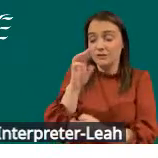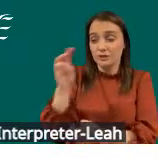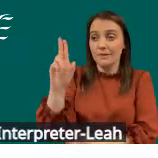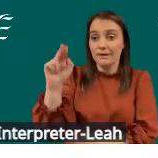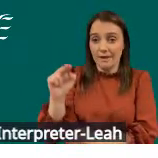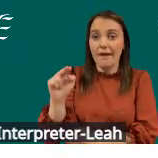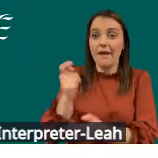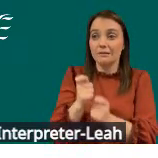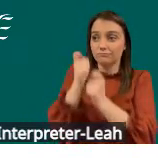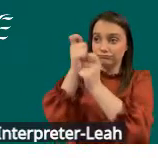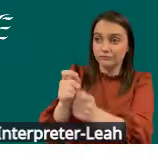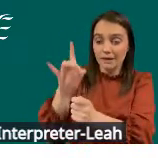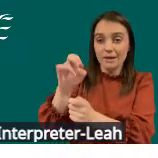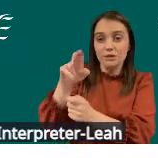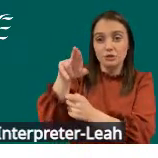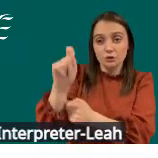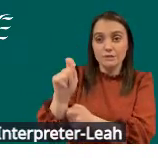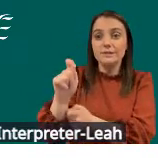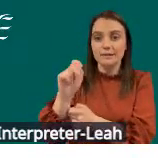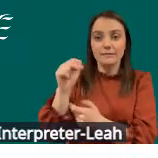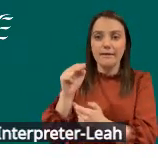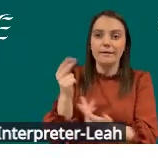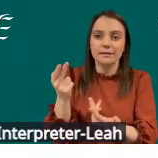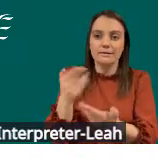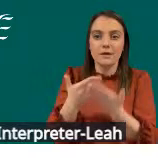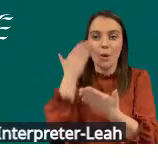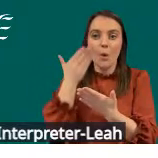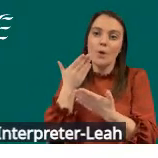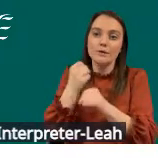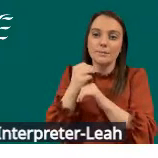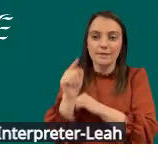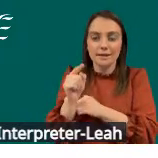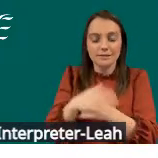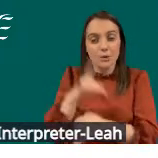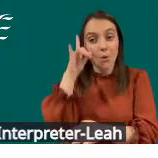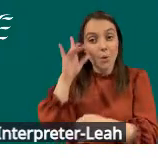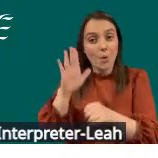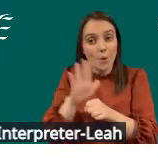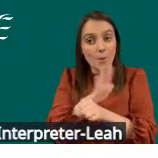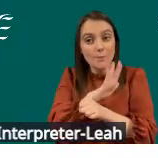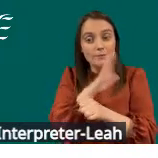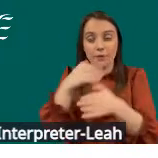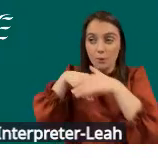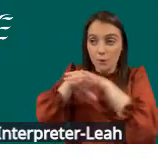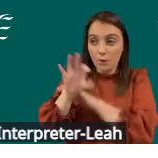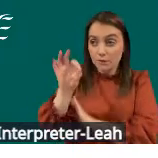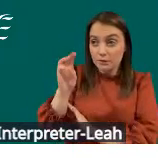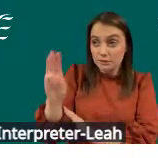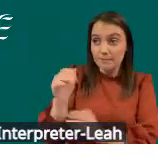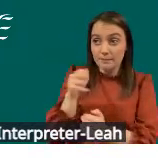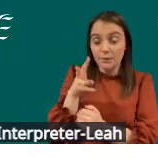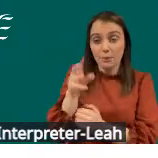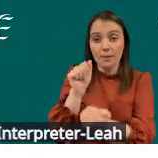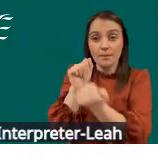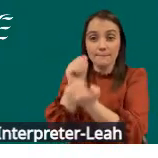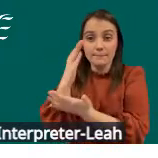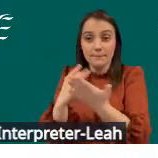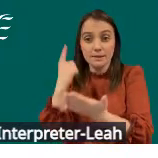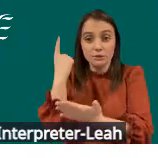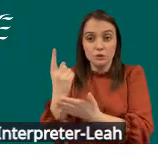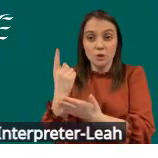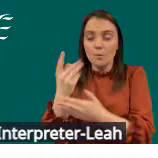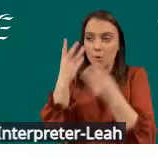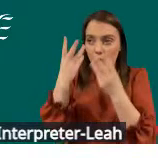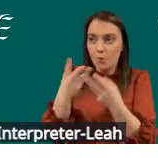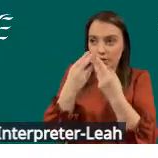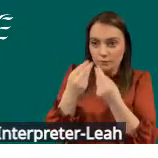HRT and has learned about HRT. And hopefully when you go see your GP, you're going to be met with someone who's trying to solve